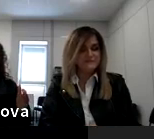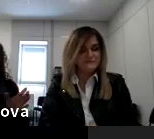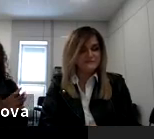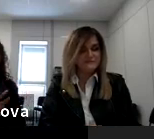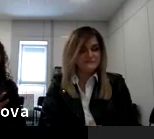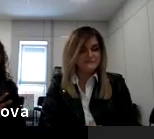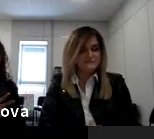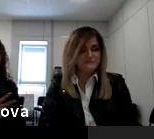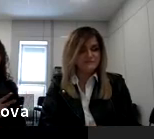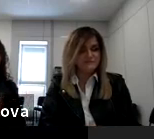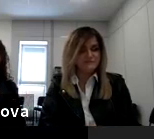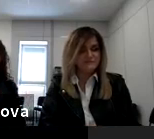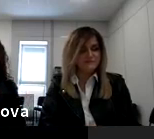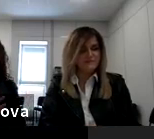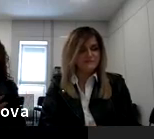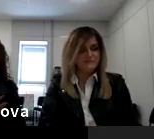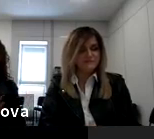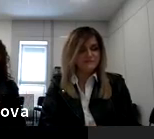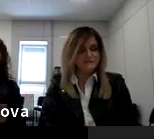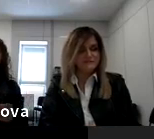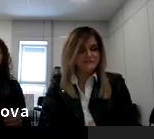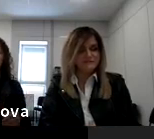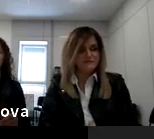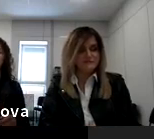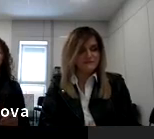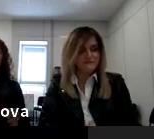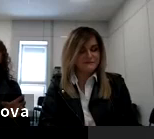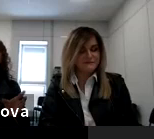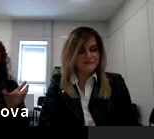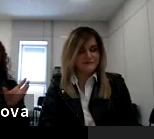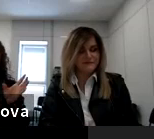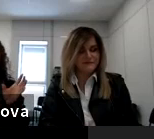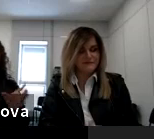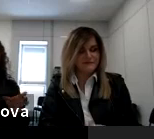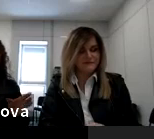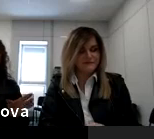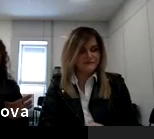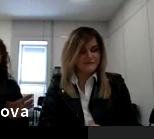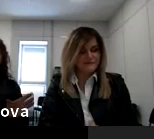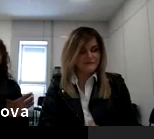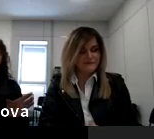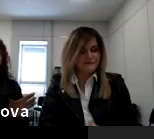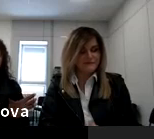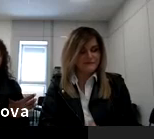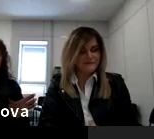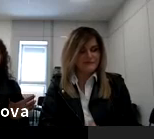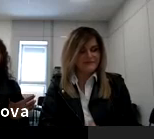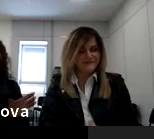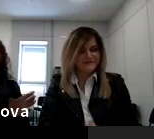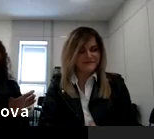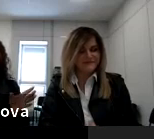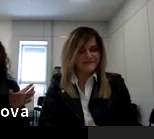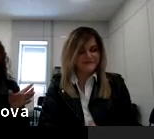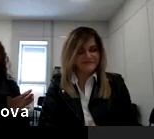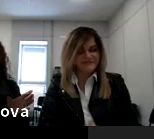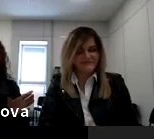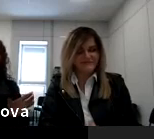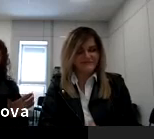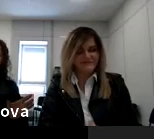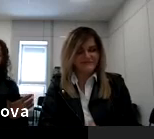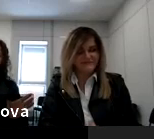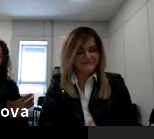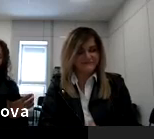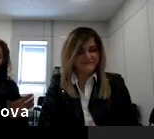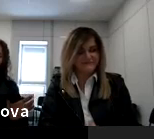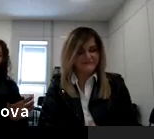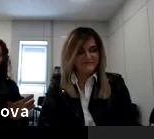tube, so 20 LEDs, 20 LEDs. It can be 4 pixels per tube, 10 pixels